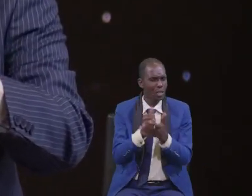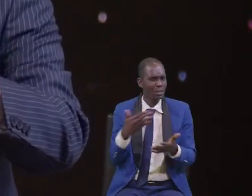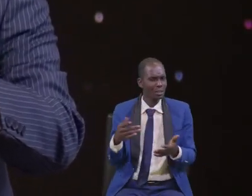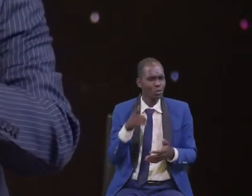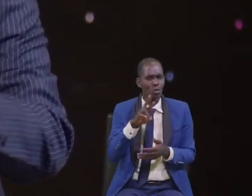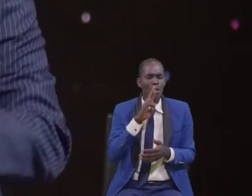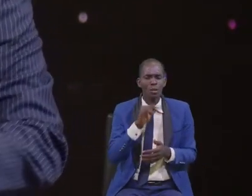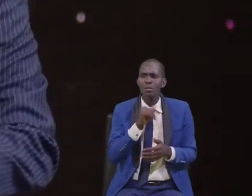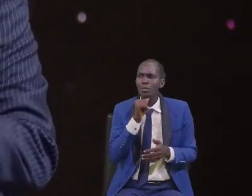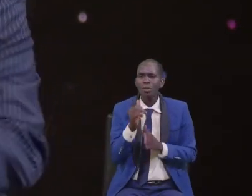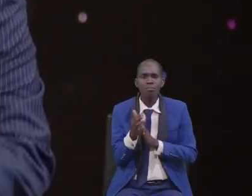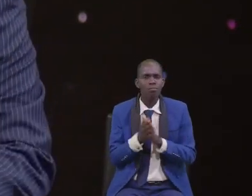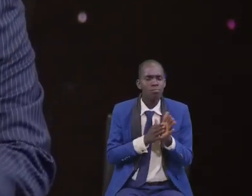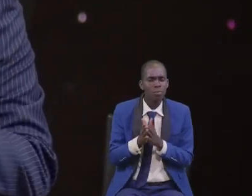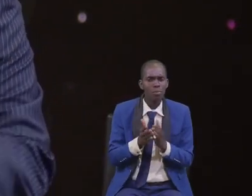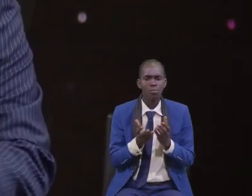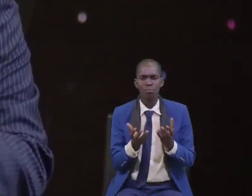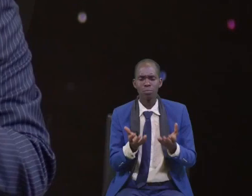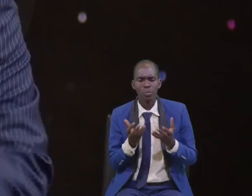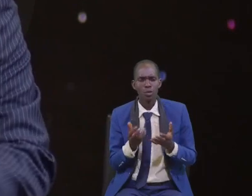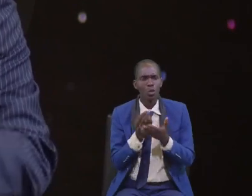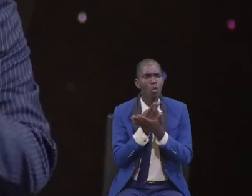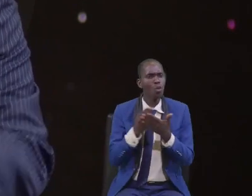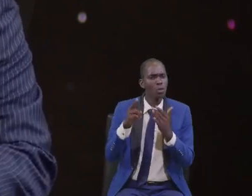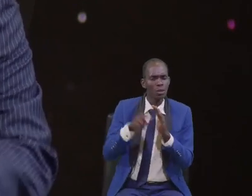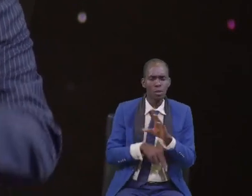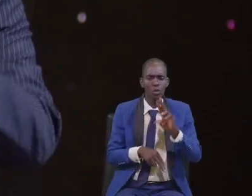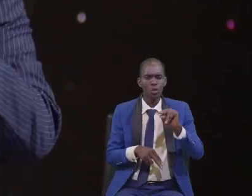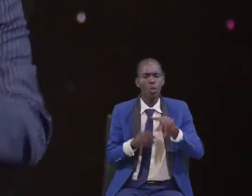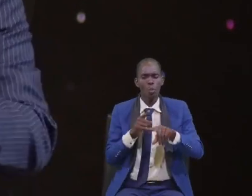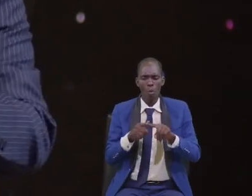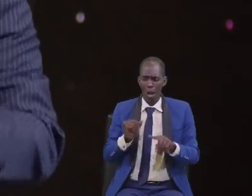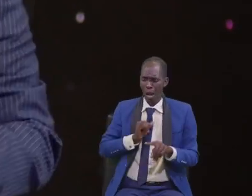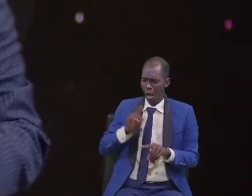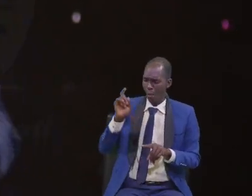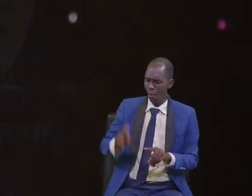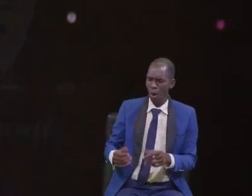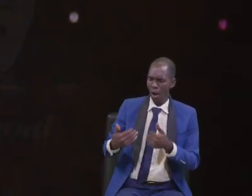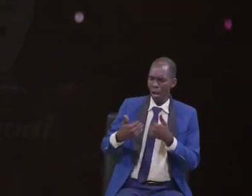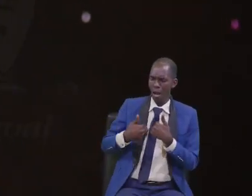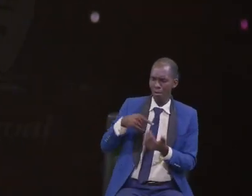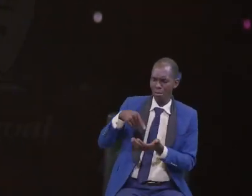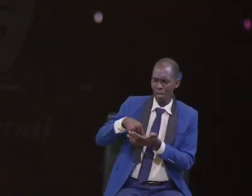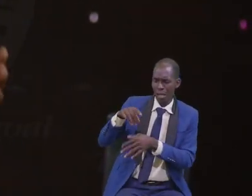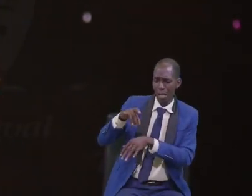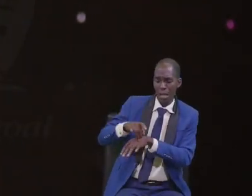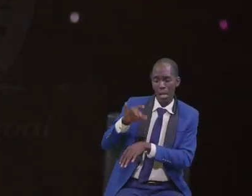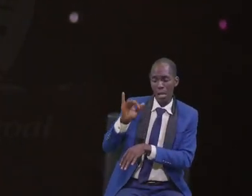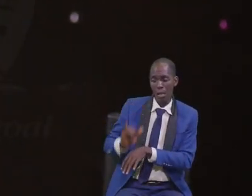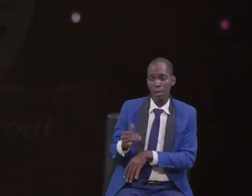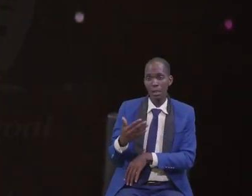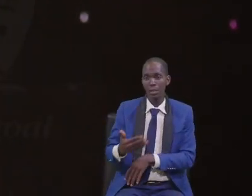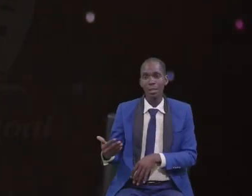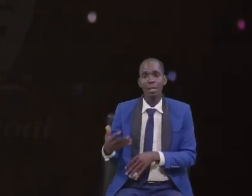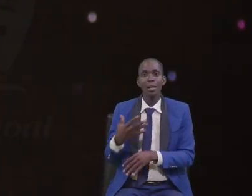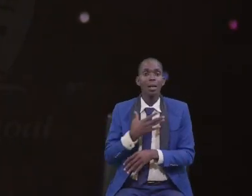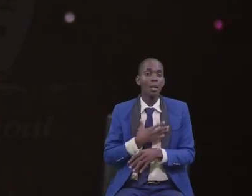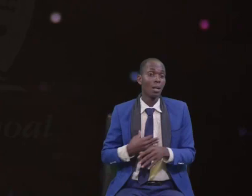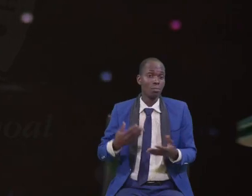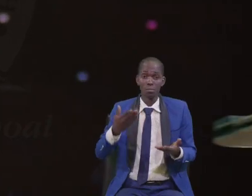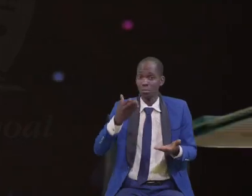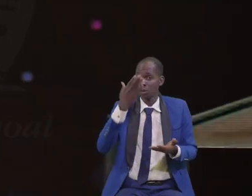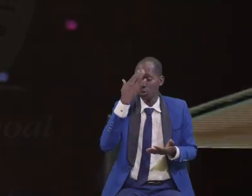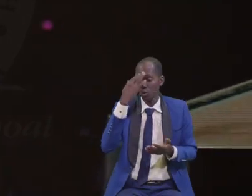passionate for holiness. You are passionate, I must have this. And if she's delaying, and of course the people